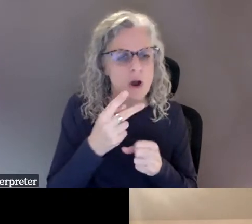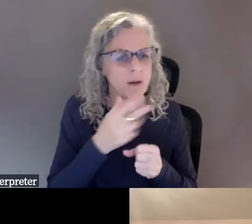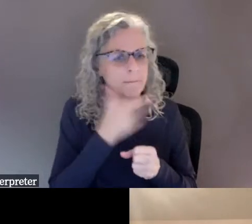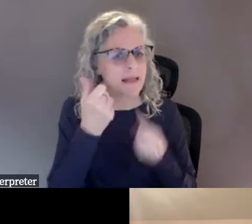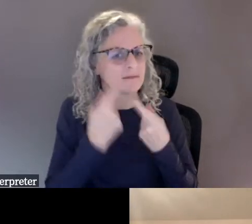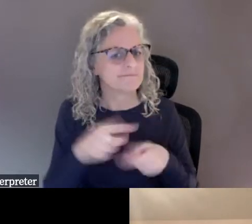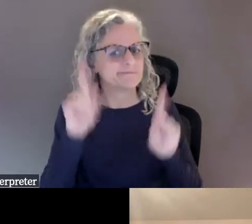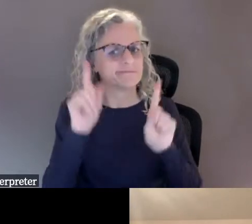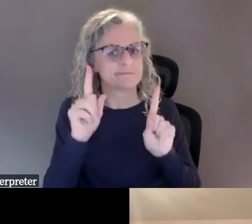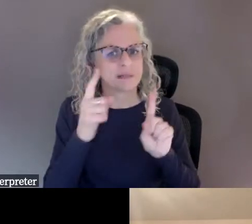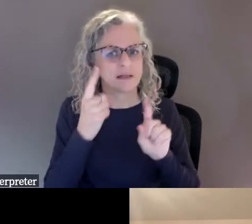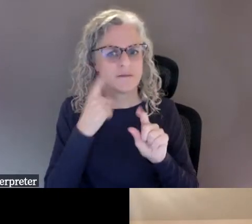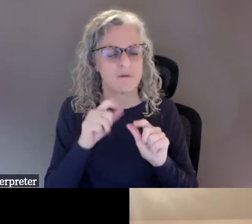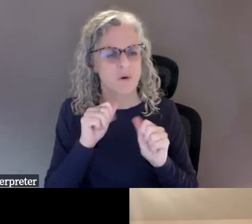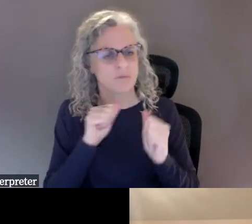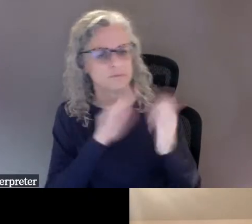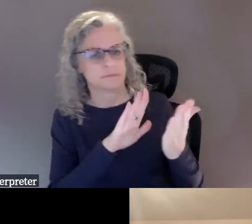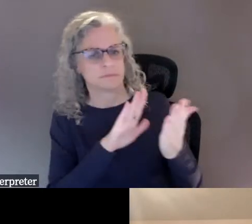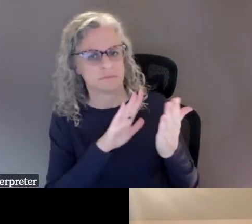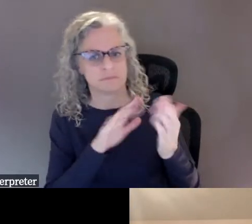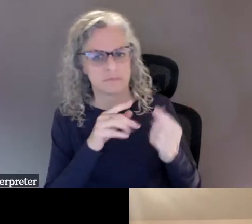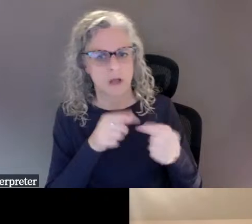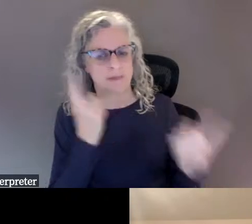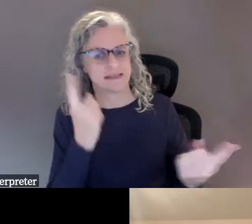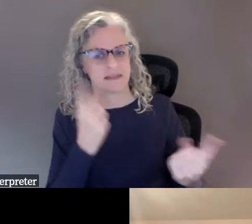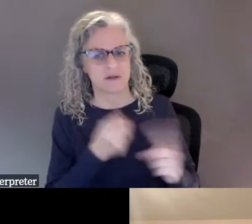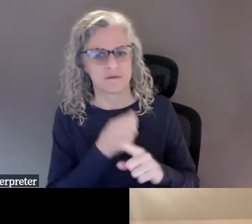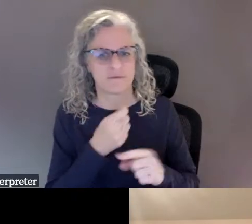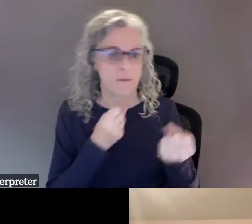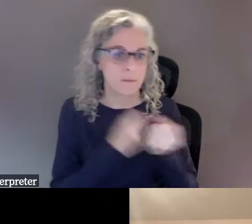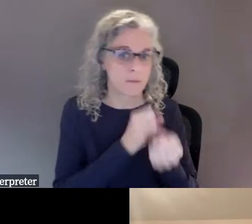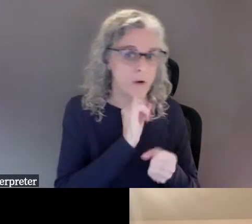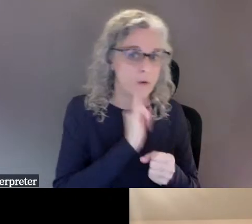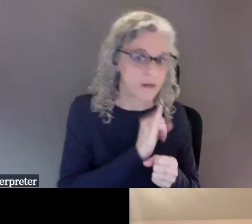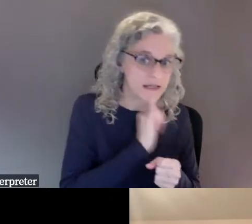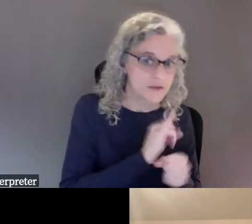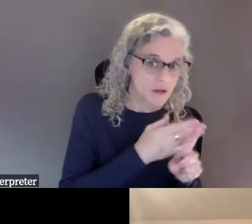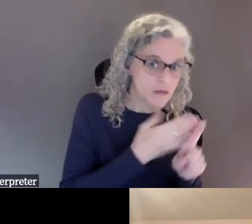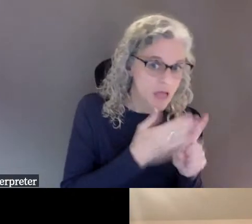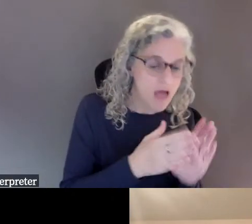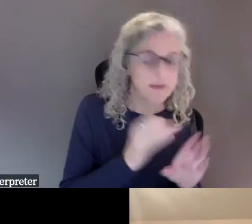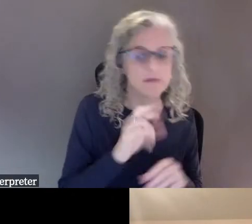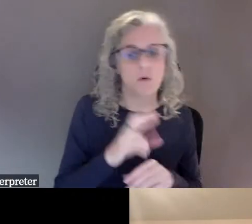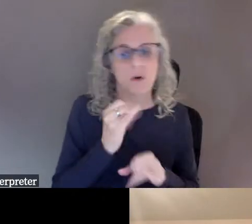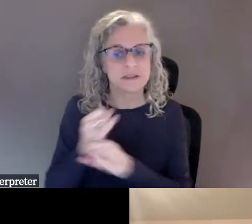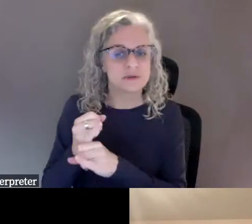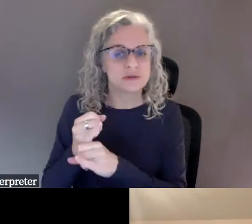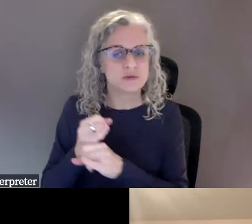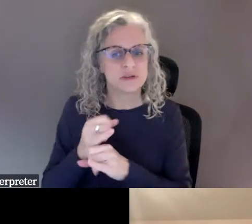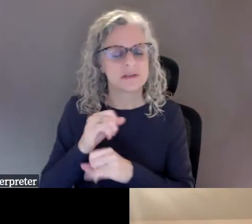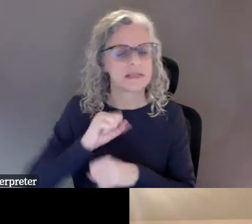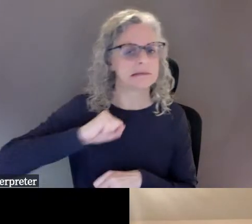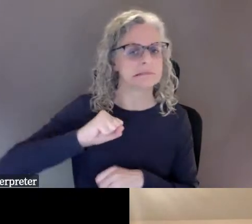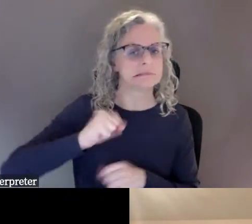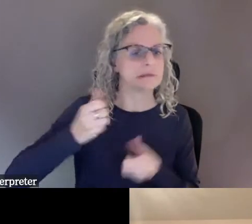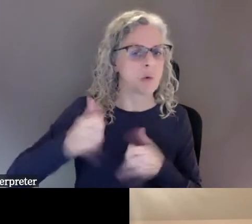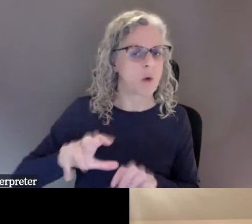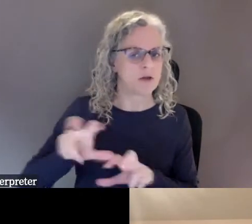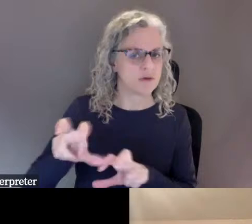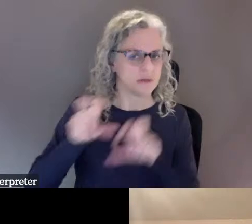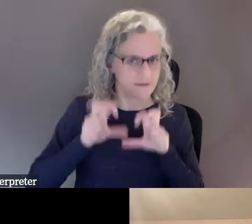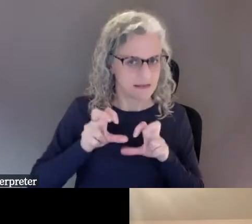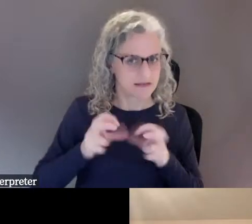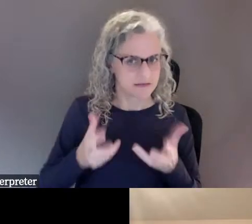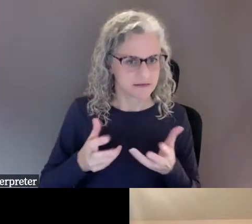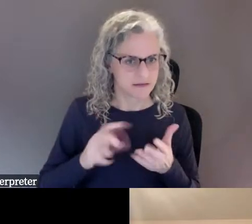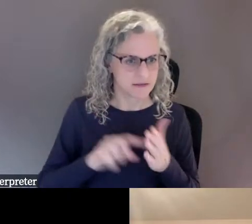actually in countering opposition from pro-Israel lobbyists or institutions actually that like are hesitant to divest? We can